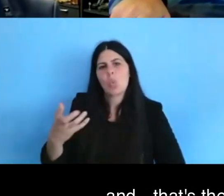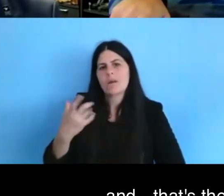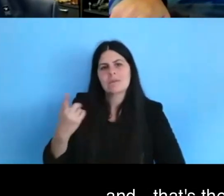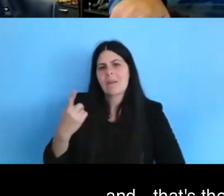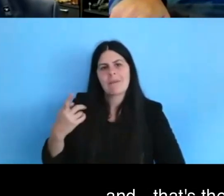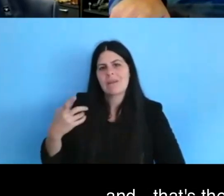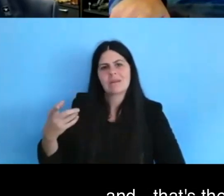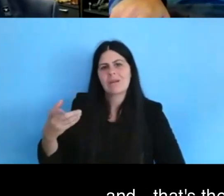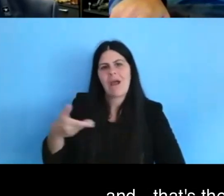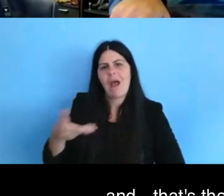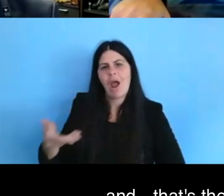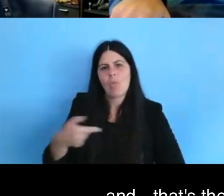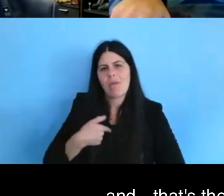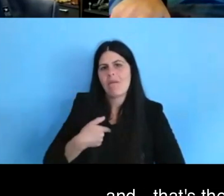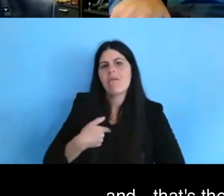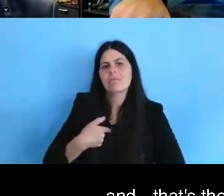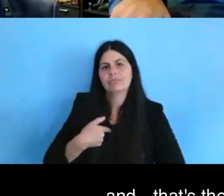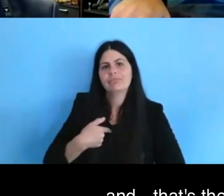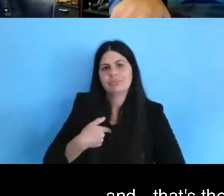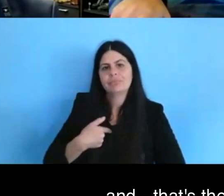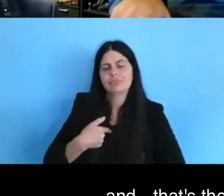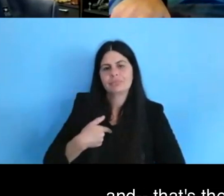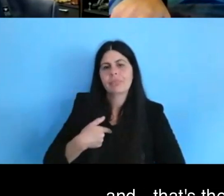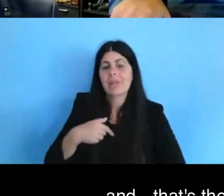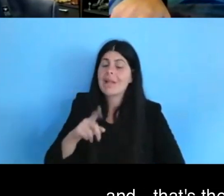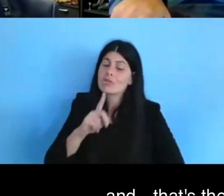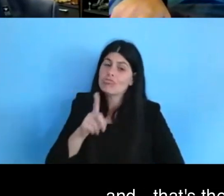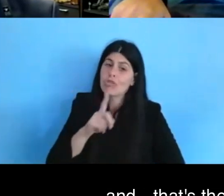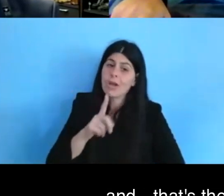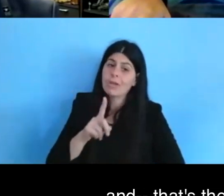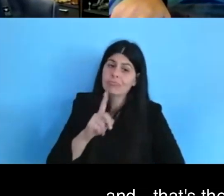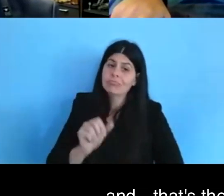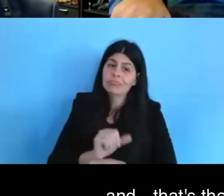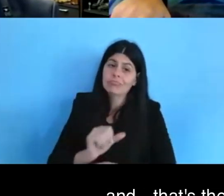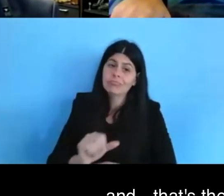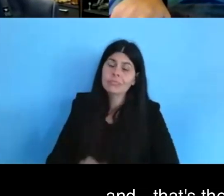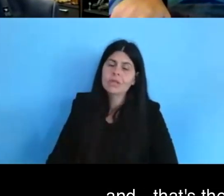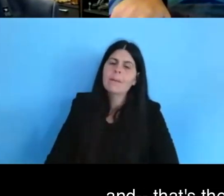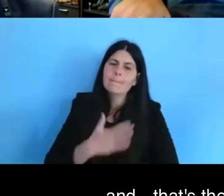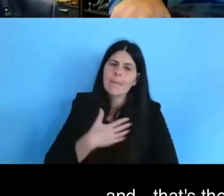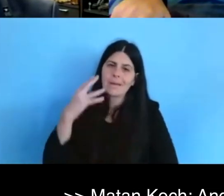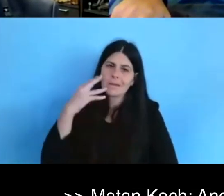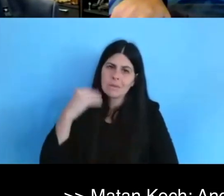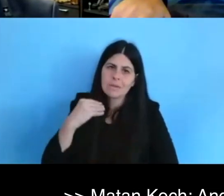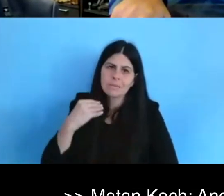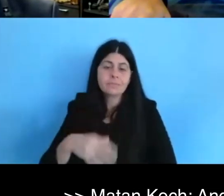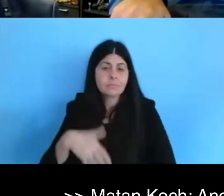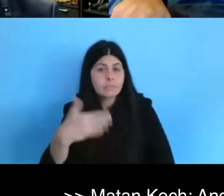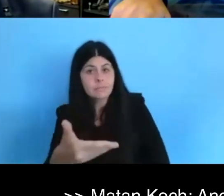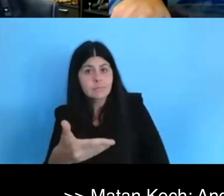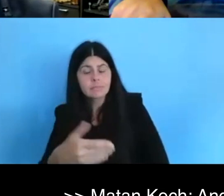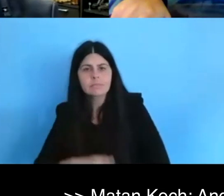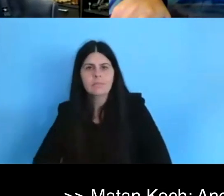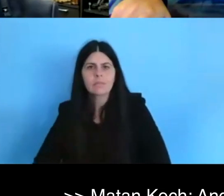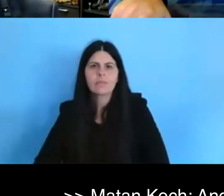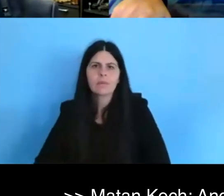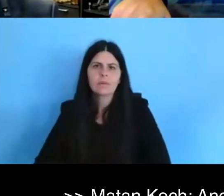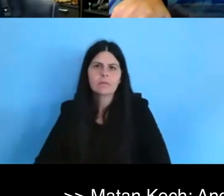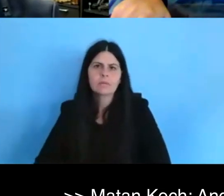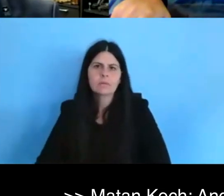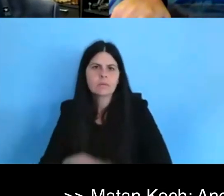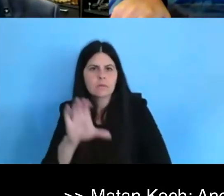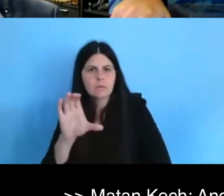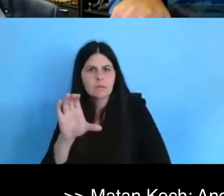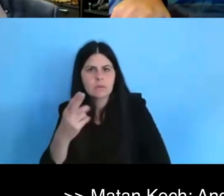job. And that's the real deal on that, my experience. Go ahead. And now,